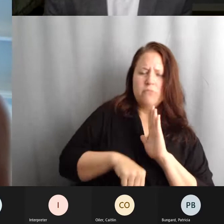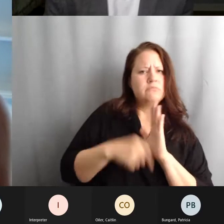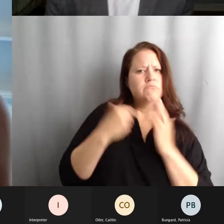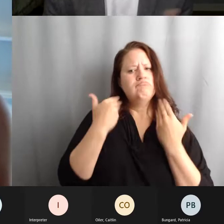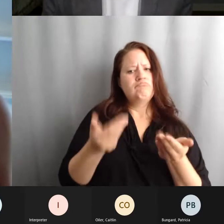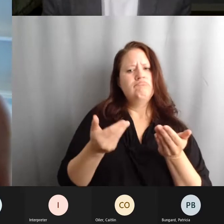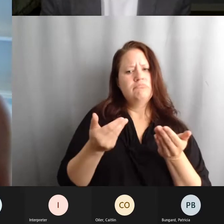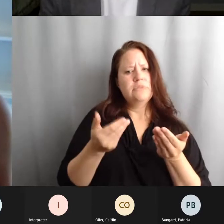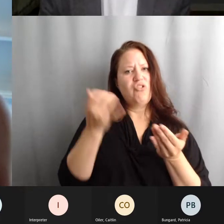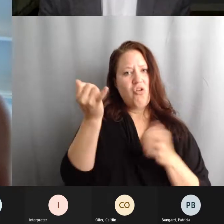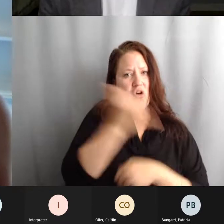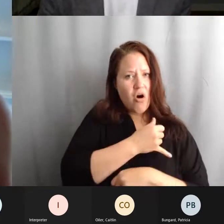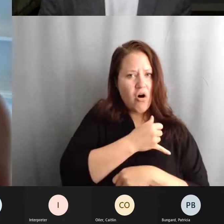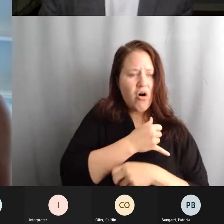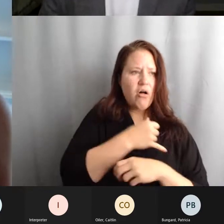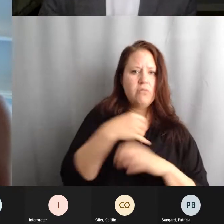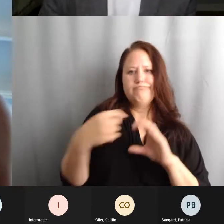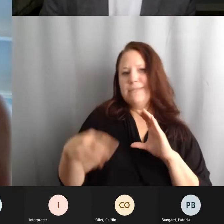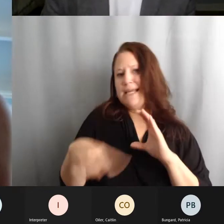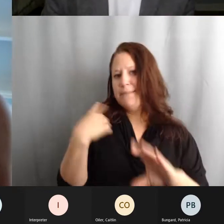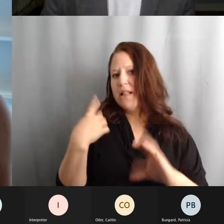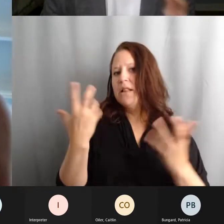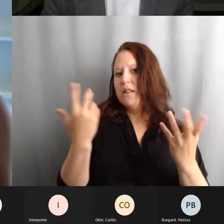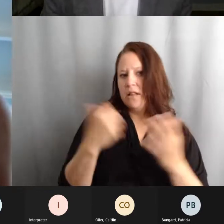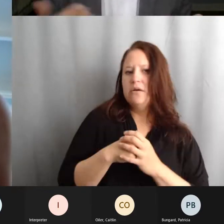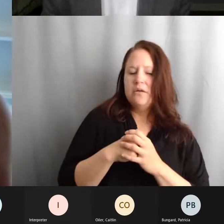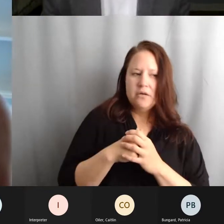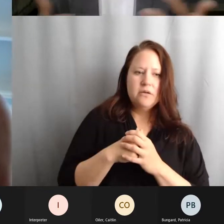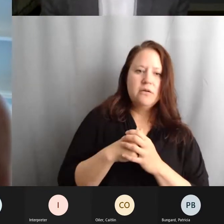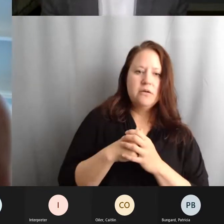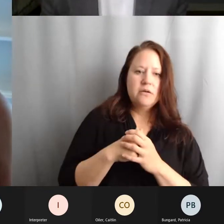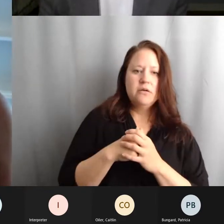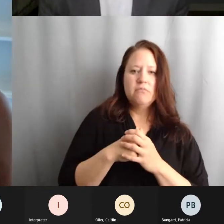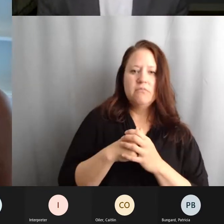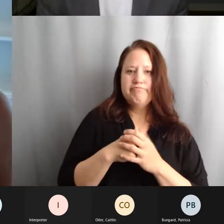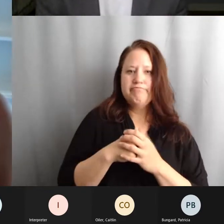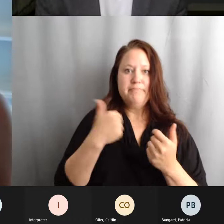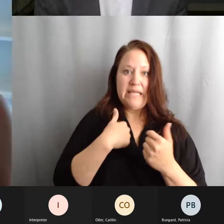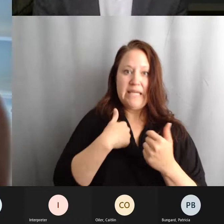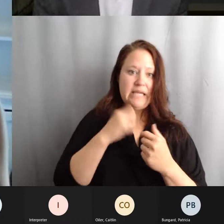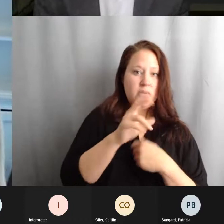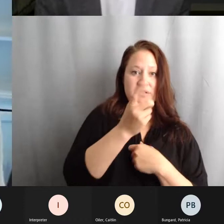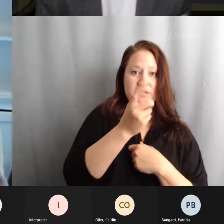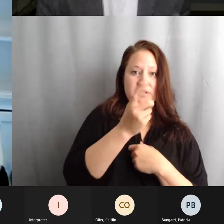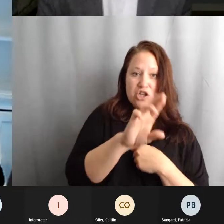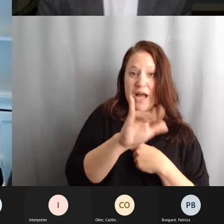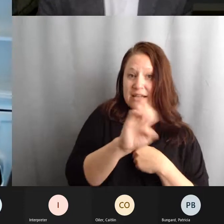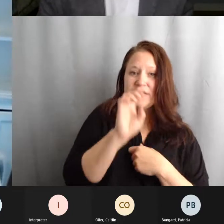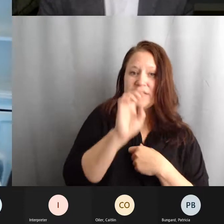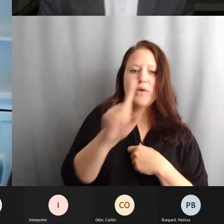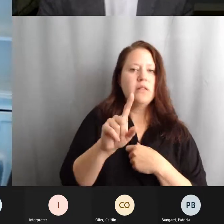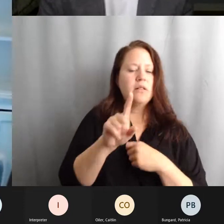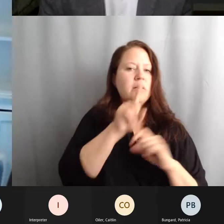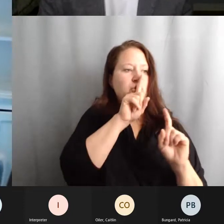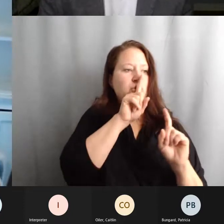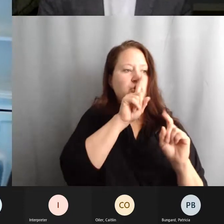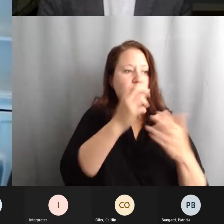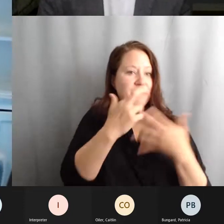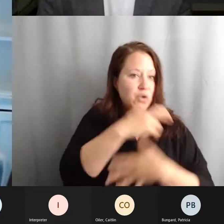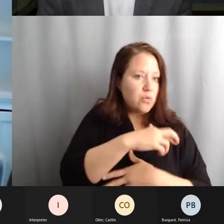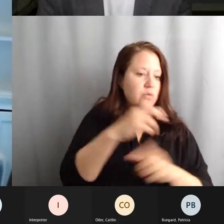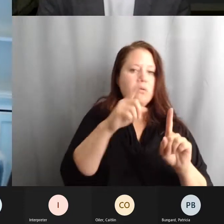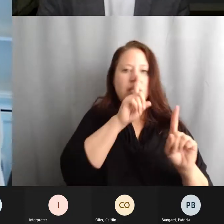and again, give us a call or shoot us an email. And Dr. Ice or myself or somebody from the team will go review those and make sure that you